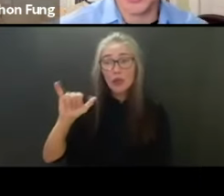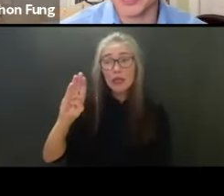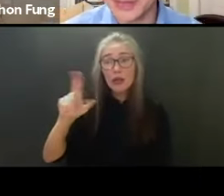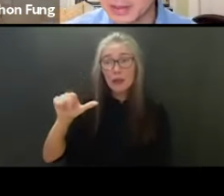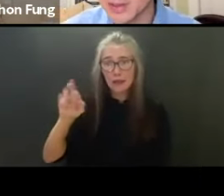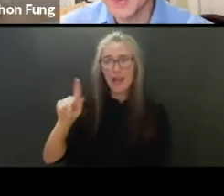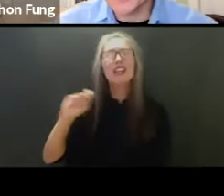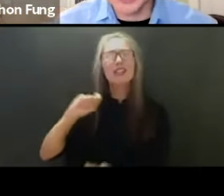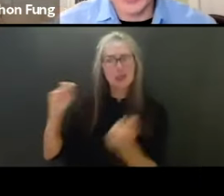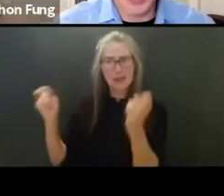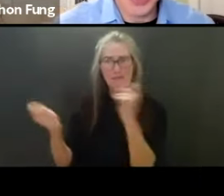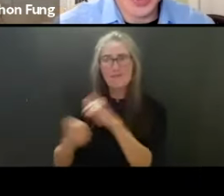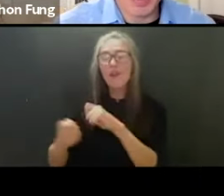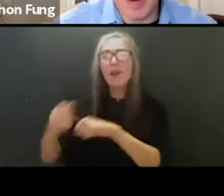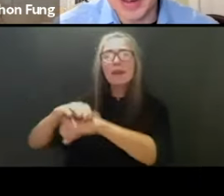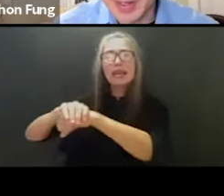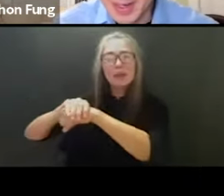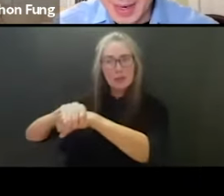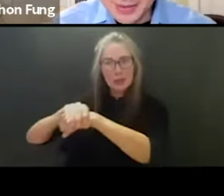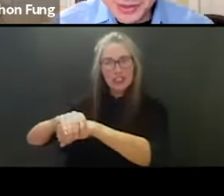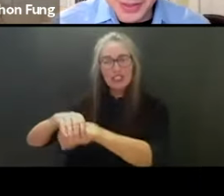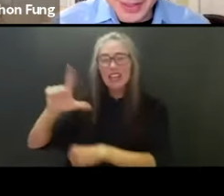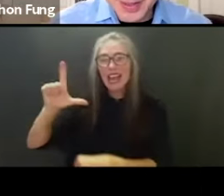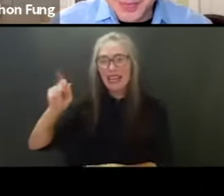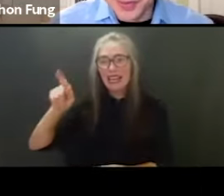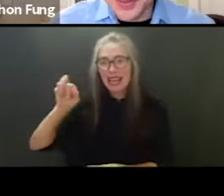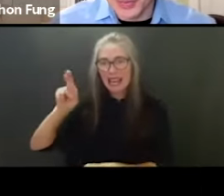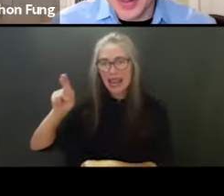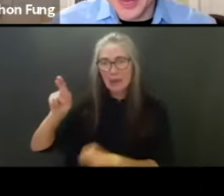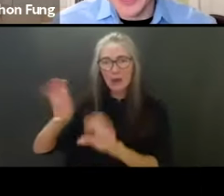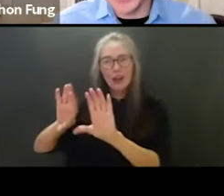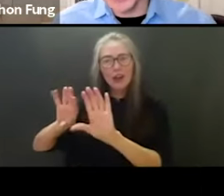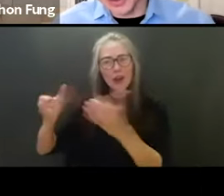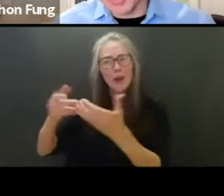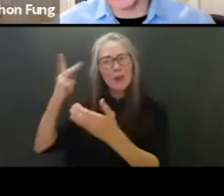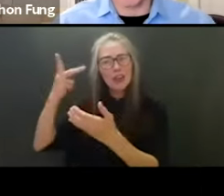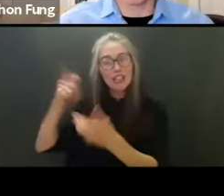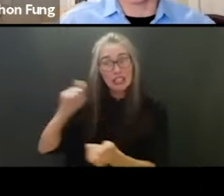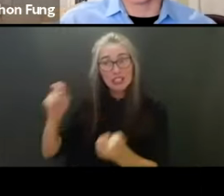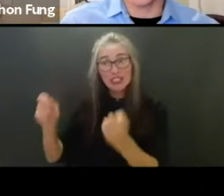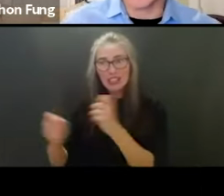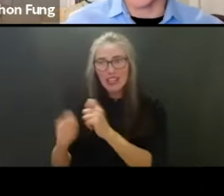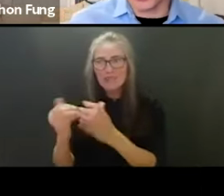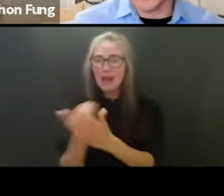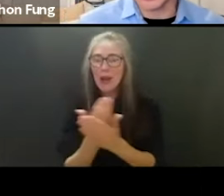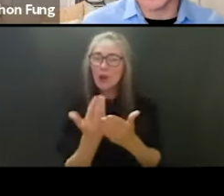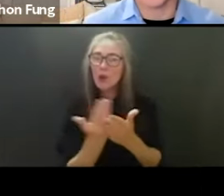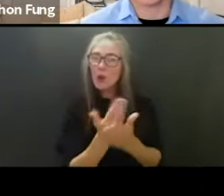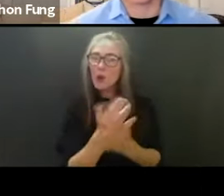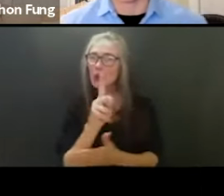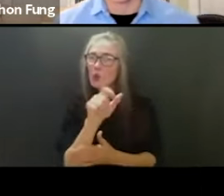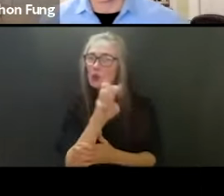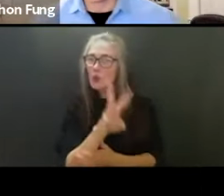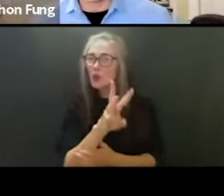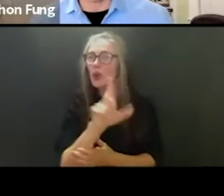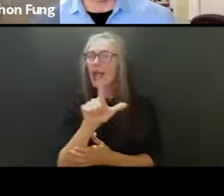transformative leader of the British Labor Party, and so he was the one who most prominently transformed the classic